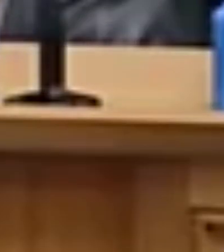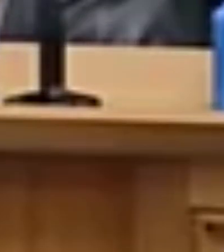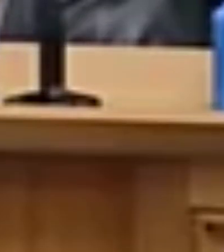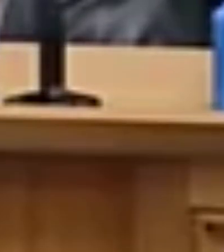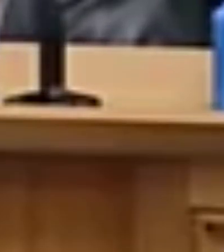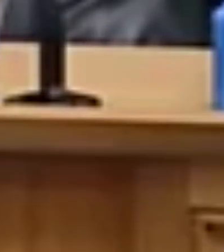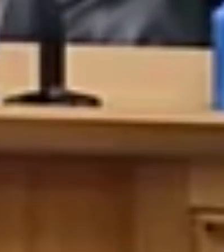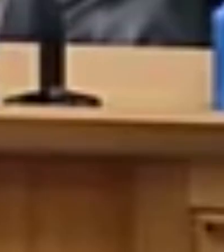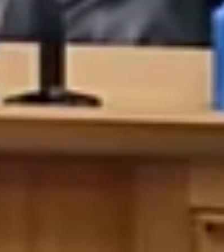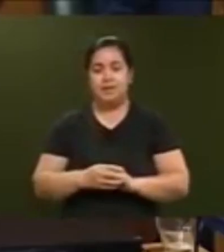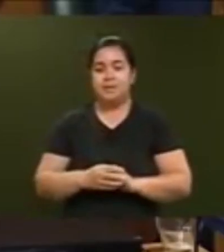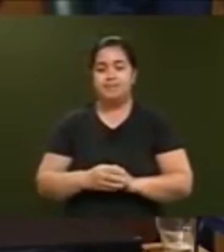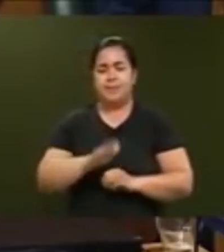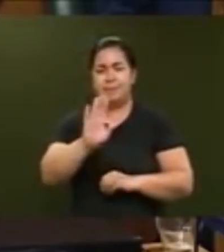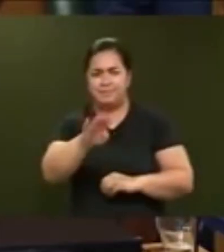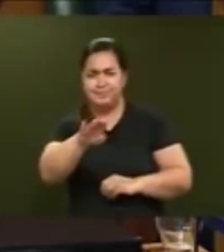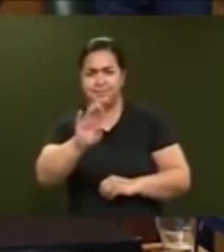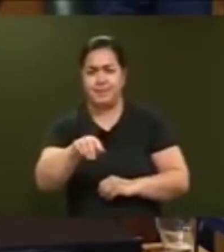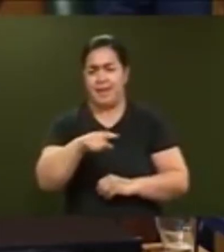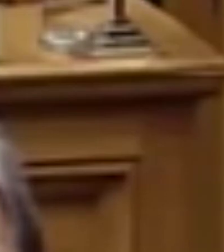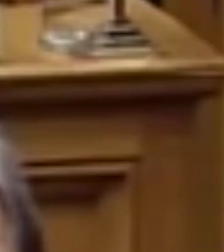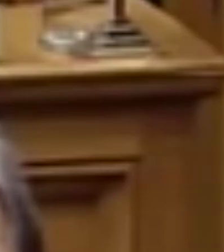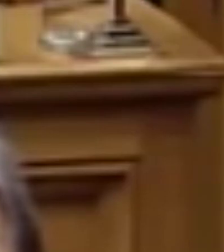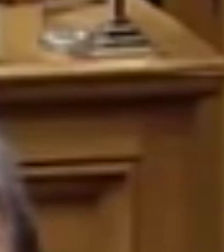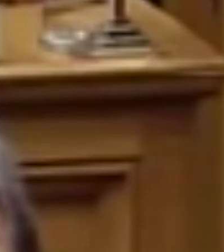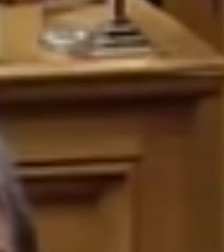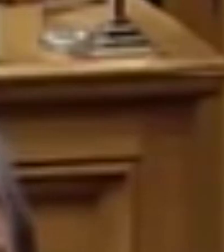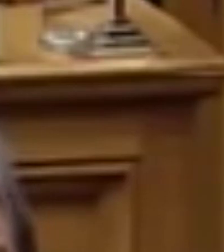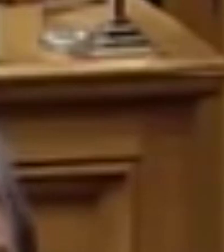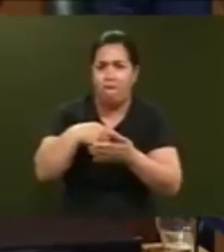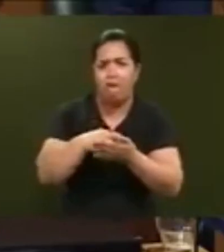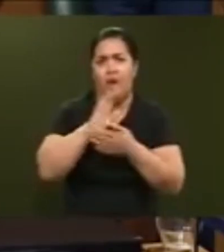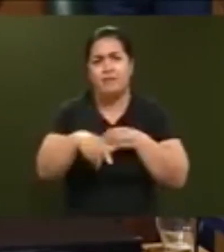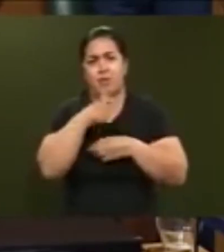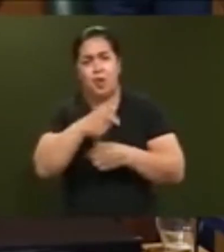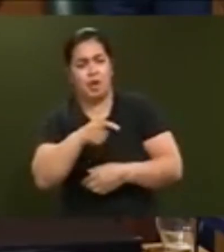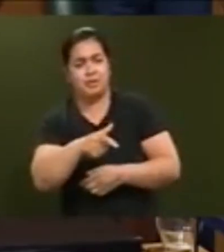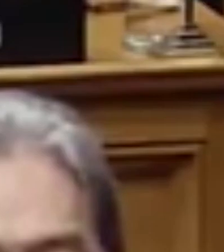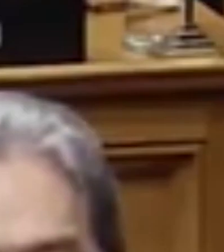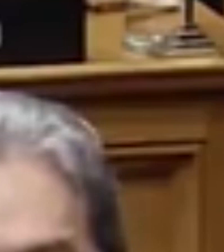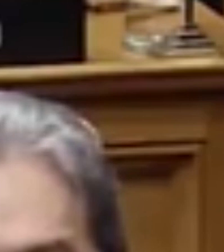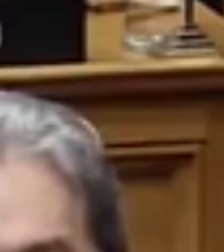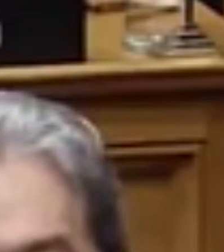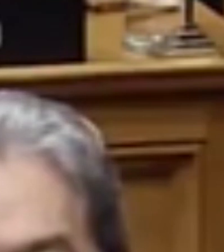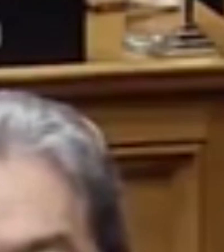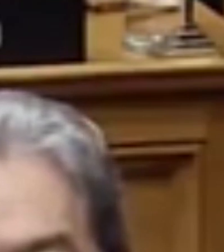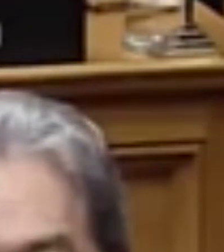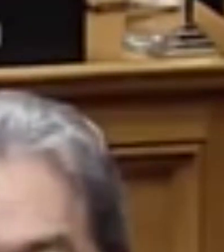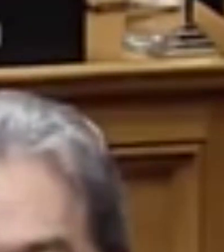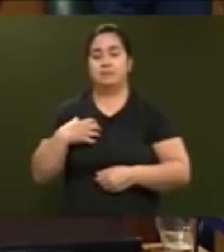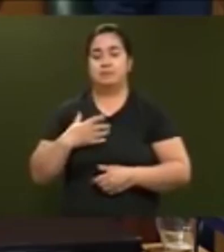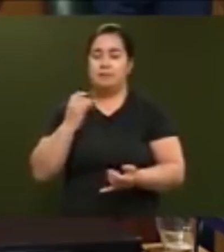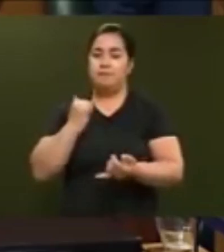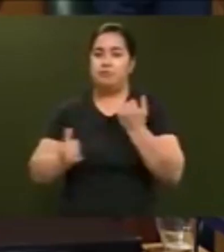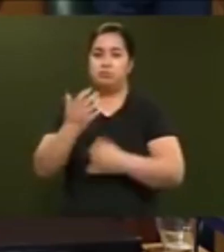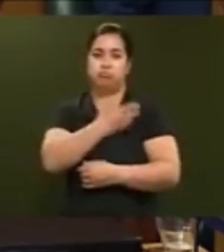Mr Speaker, while that member's caught up on semantics, this government is proud